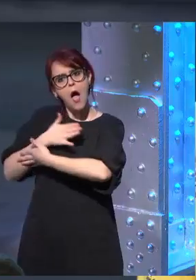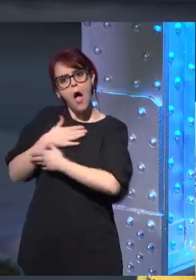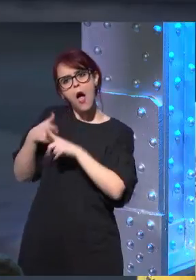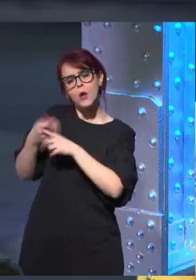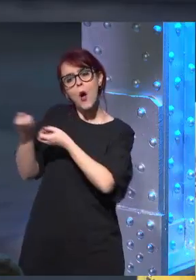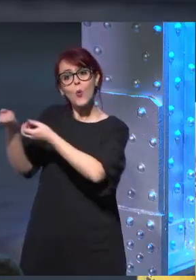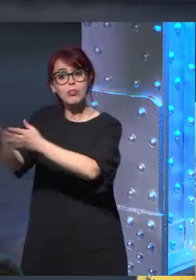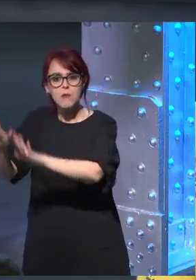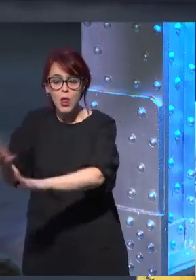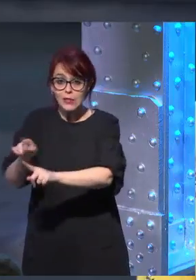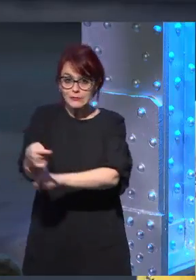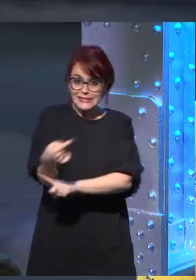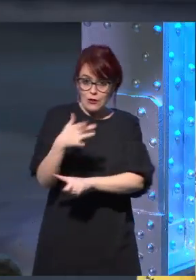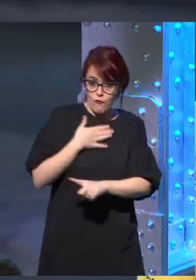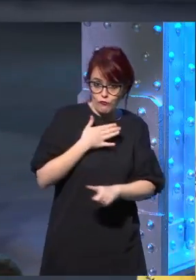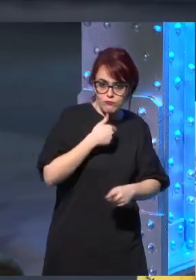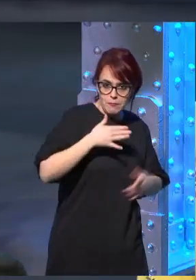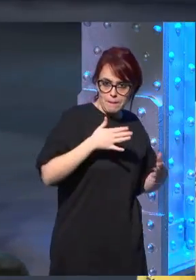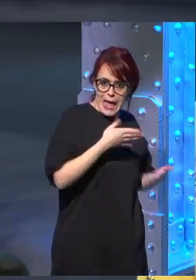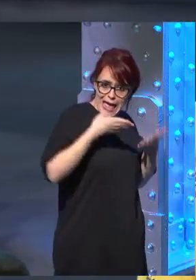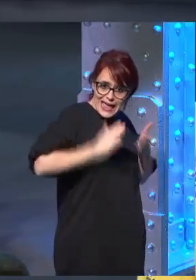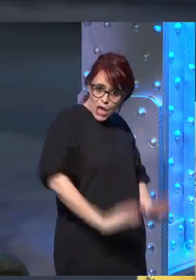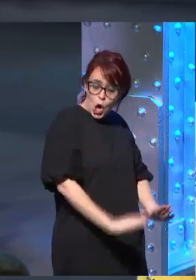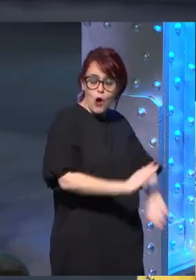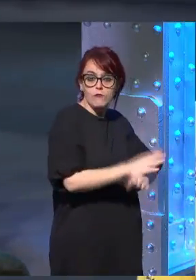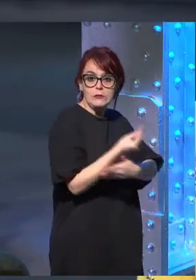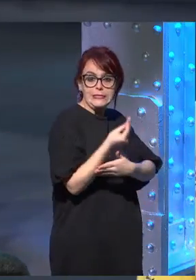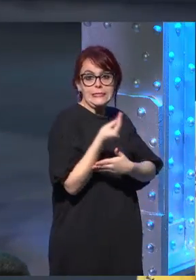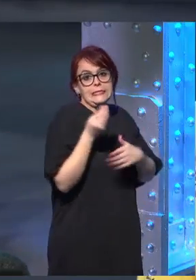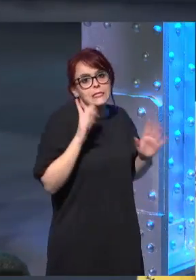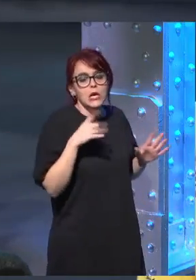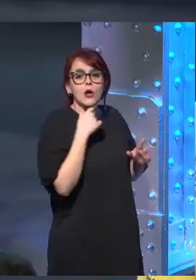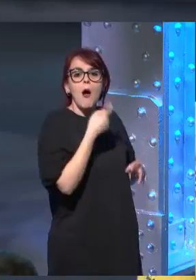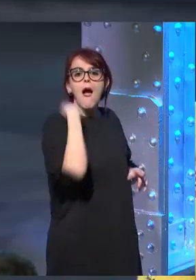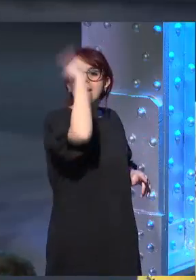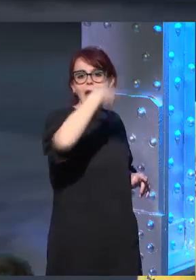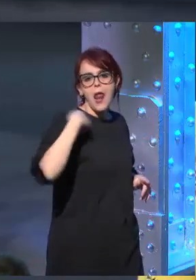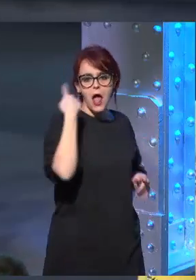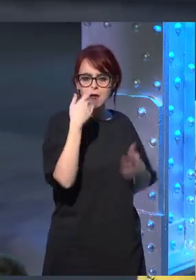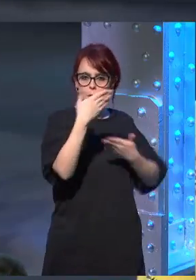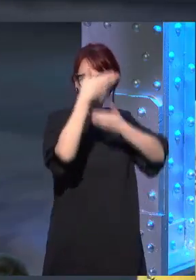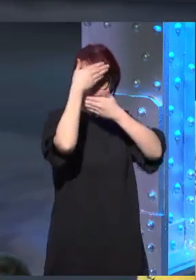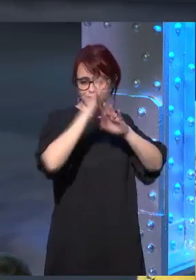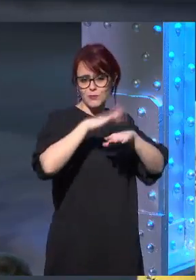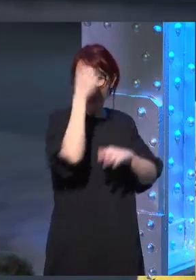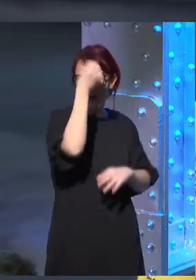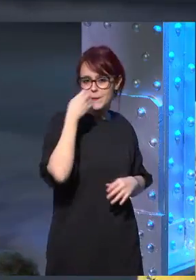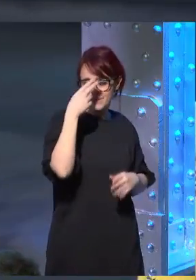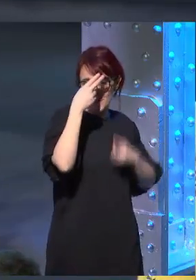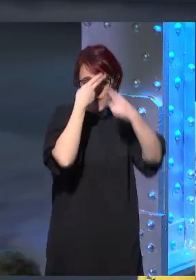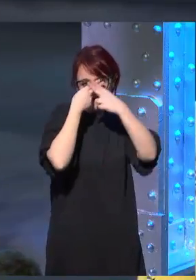when sharing what is working with other people. But in that sense, I would share things of